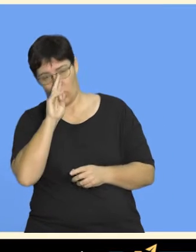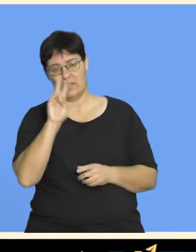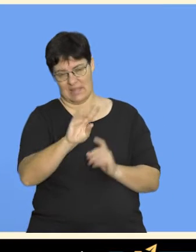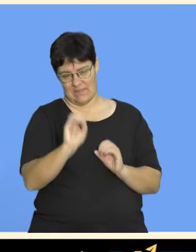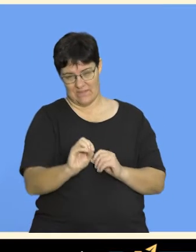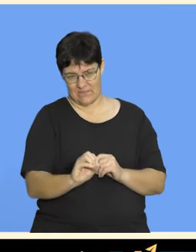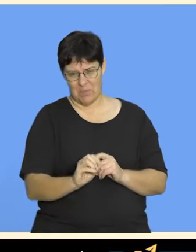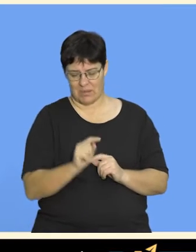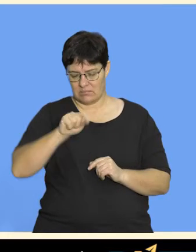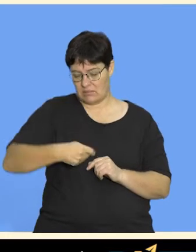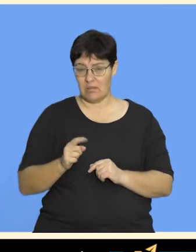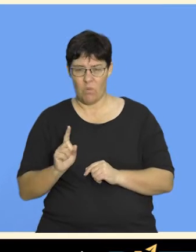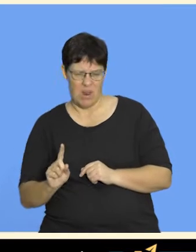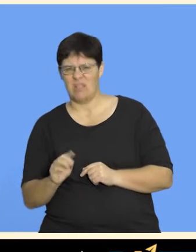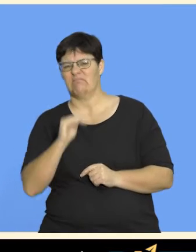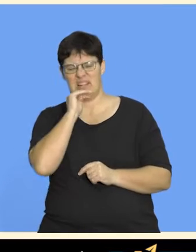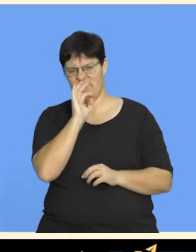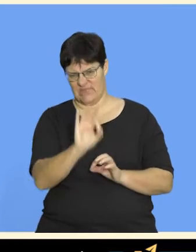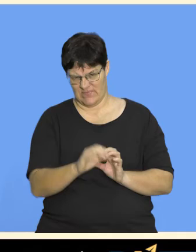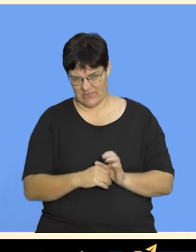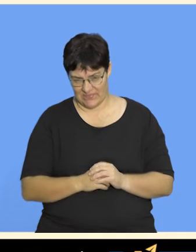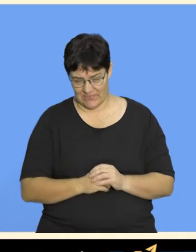see it. But 1 decimal place is enough.